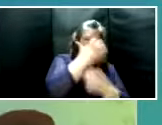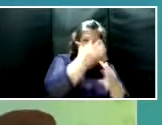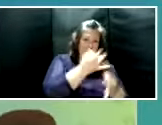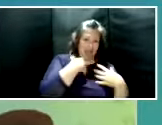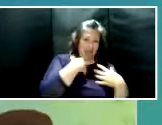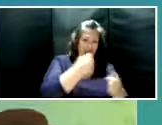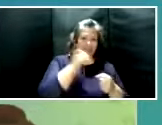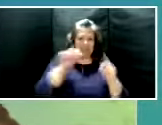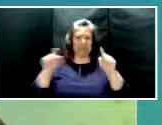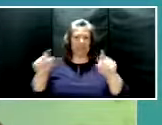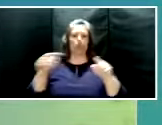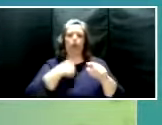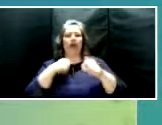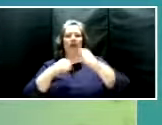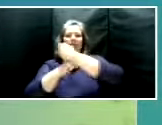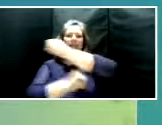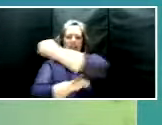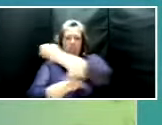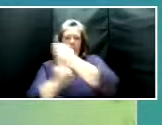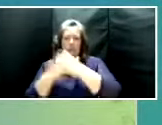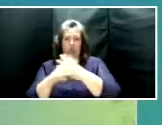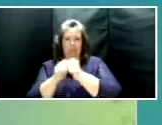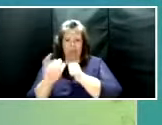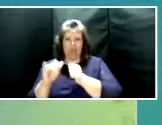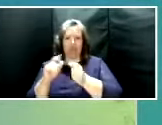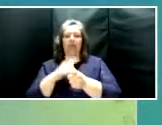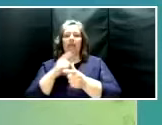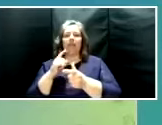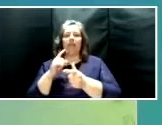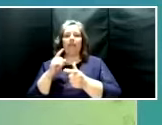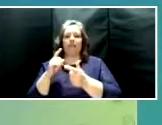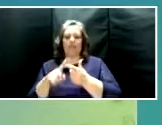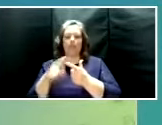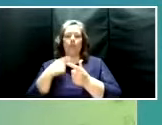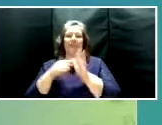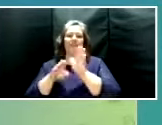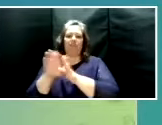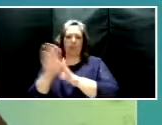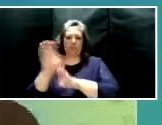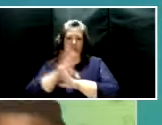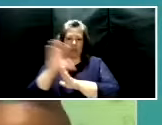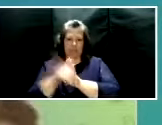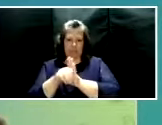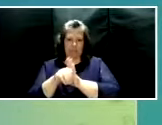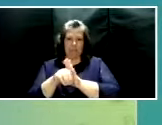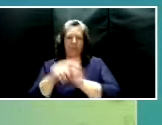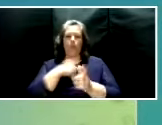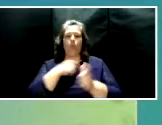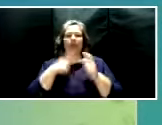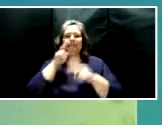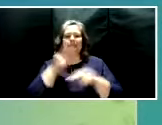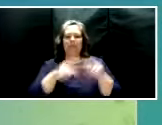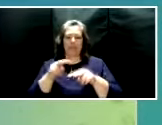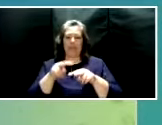our foundational base for the development of curricula. We then take an examination